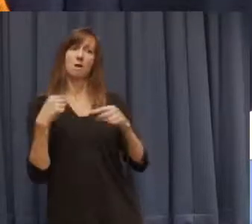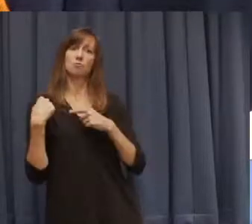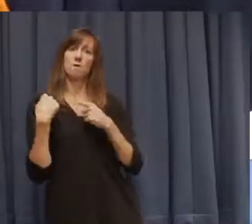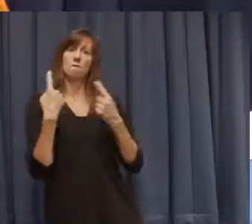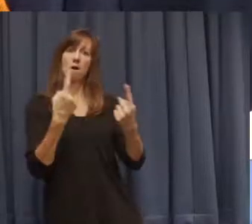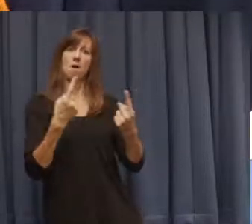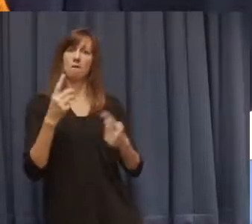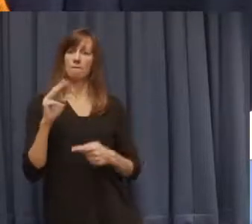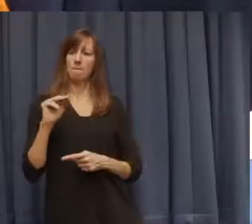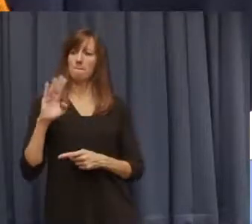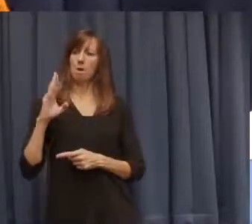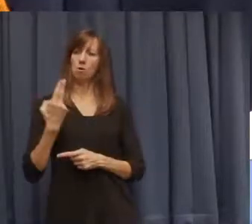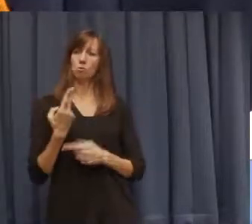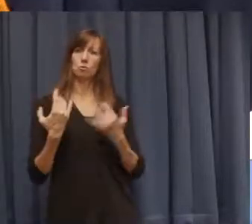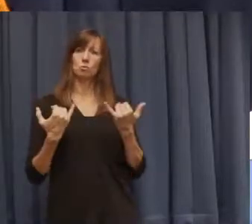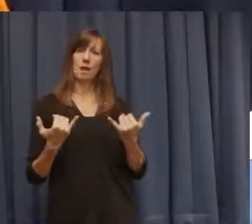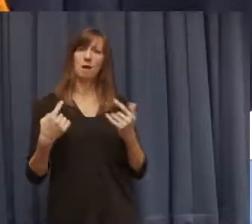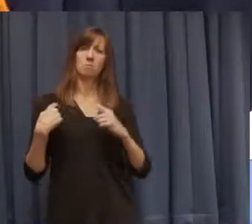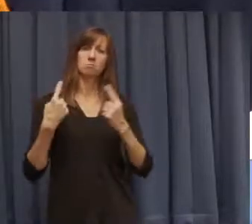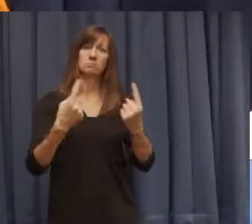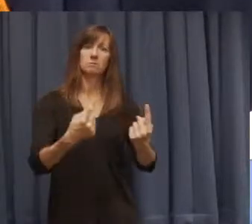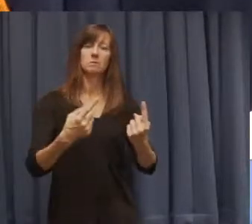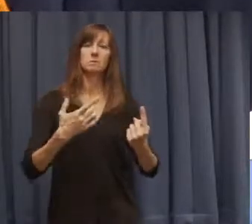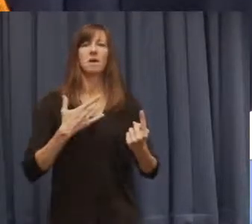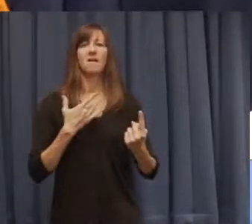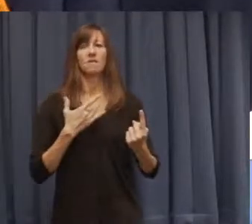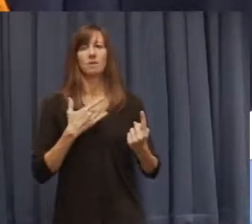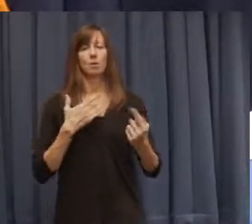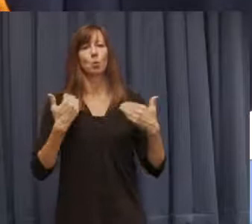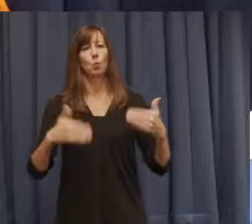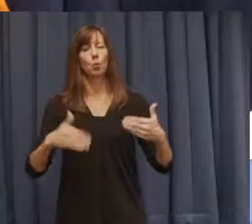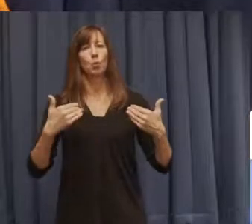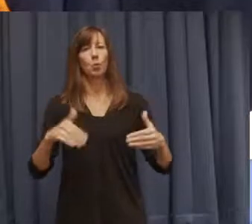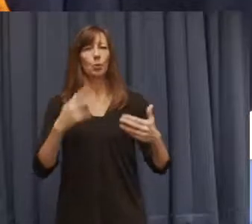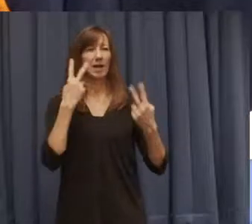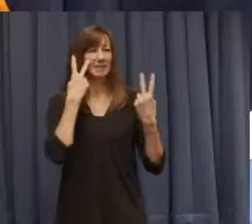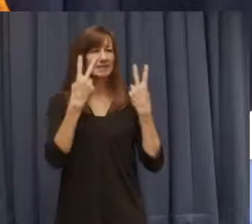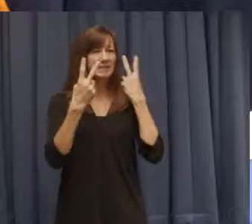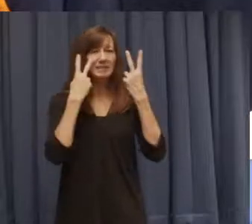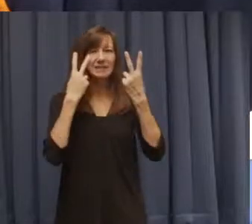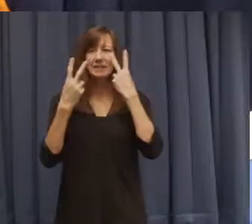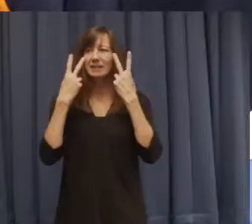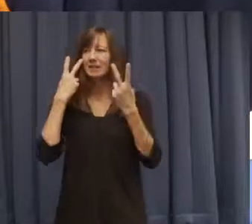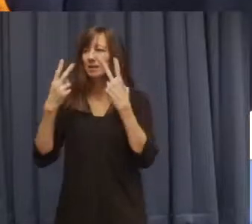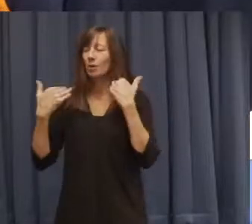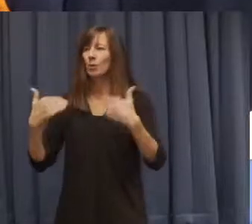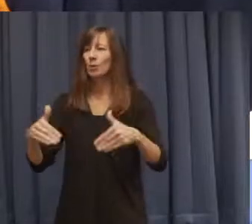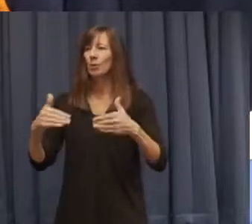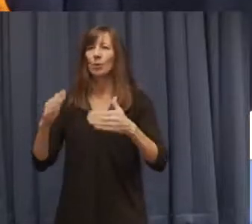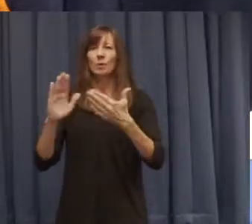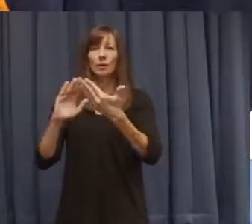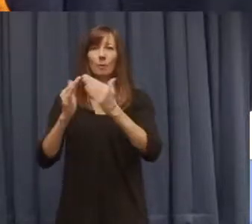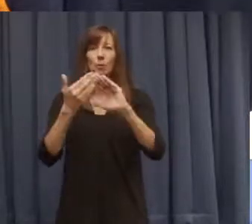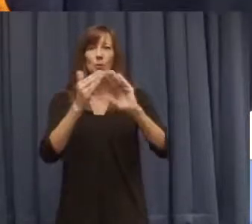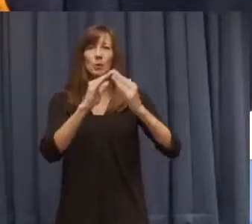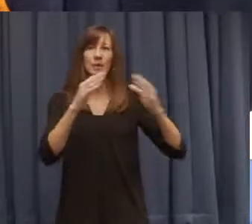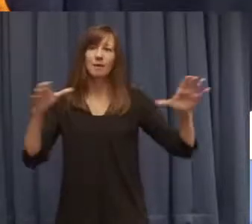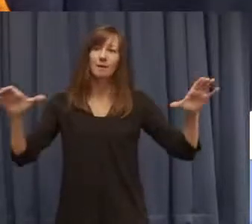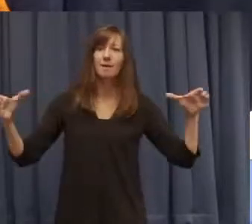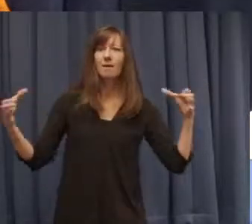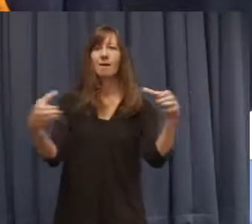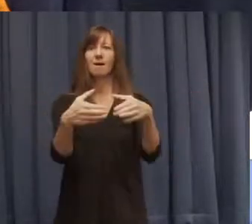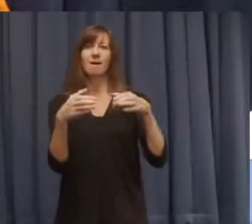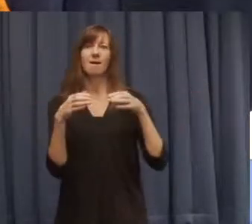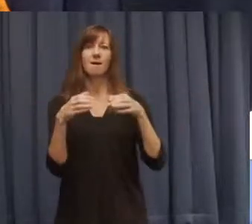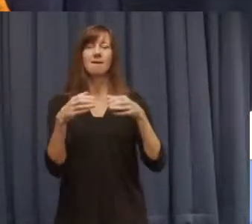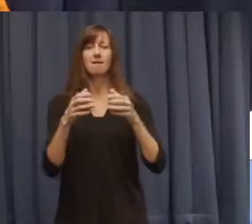I've seen it up close and personal firsthand, how our community can rally and how we did rally. I know that with this